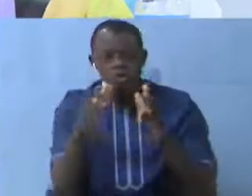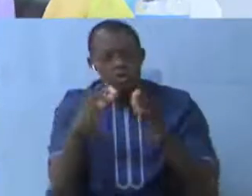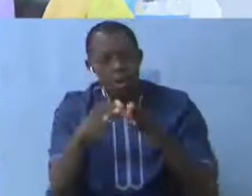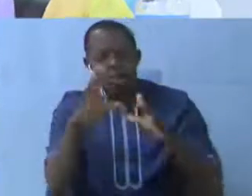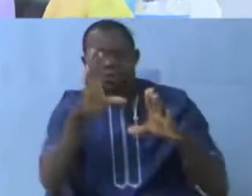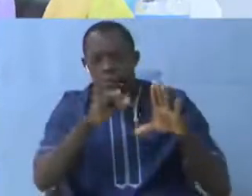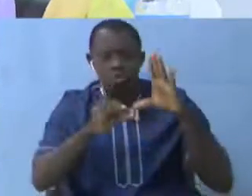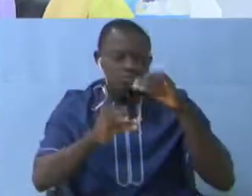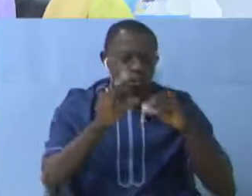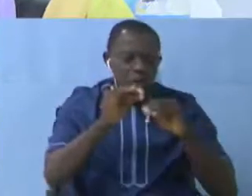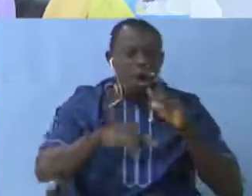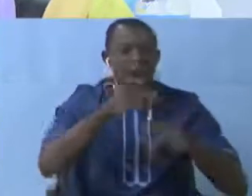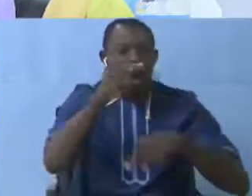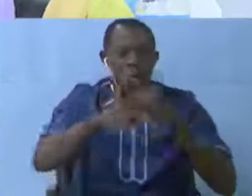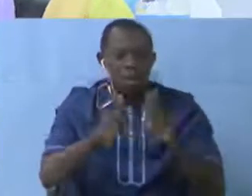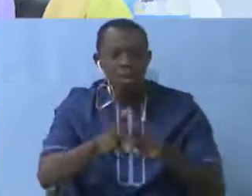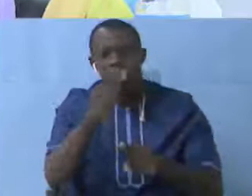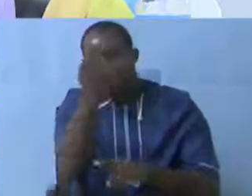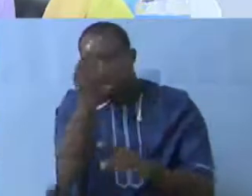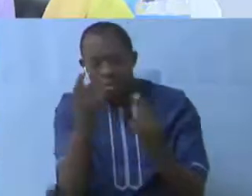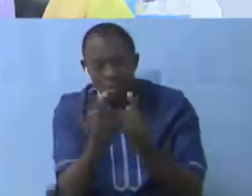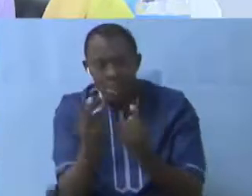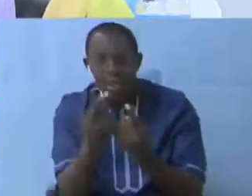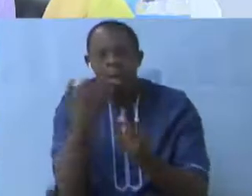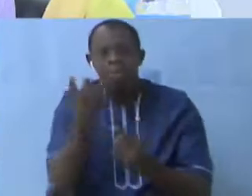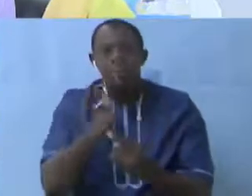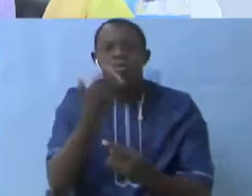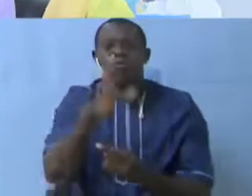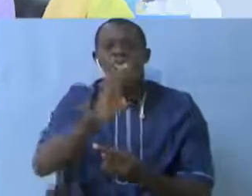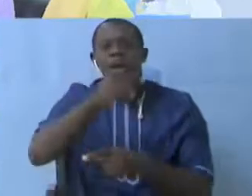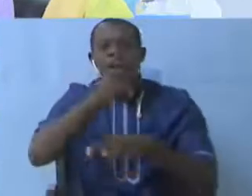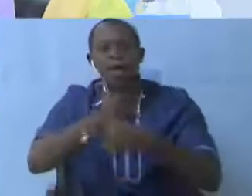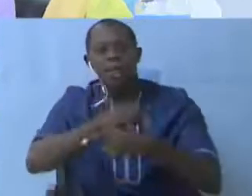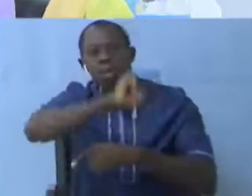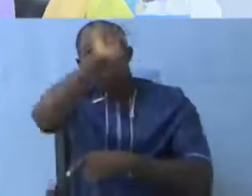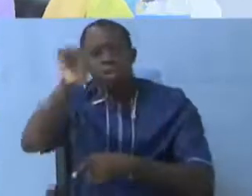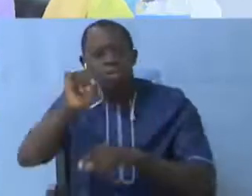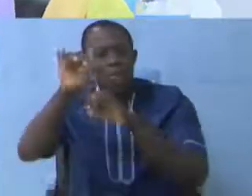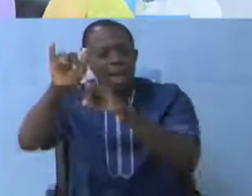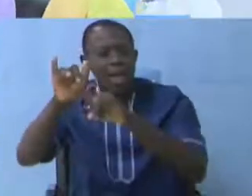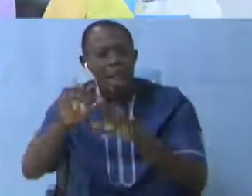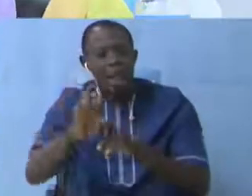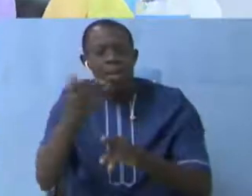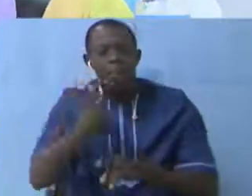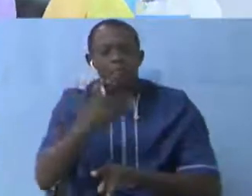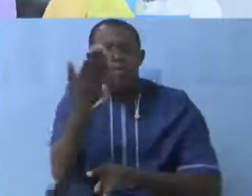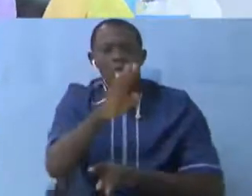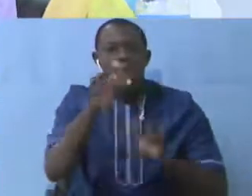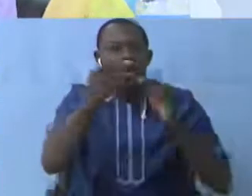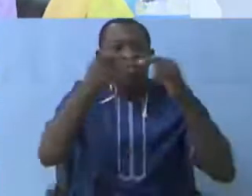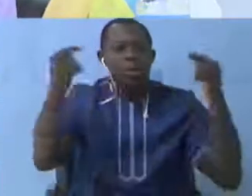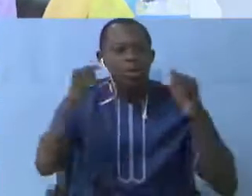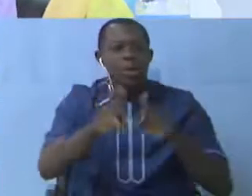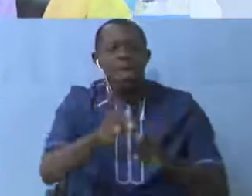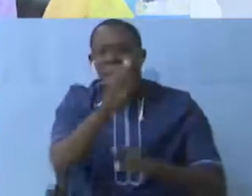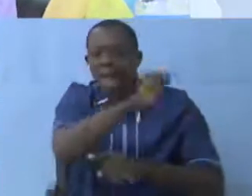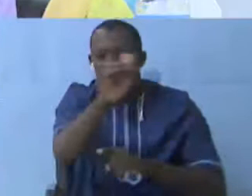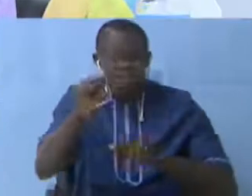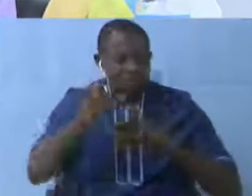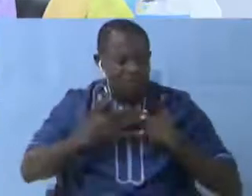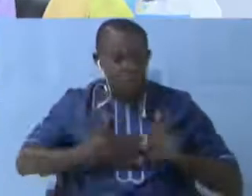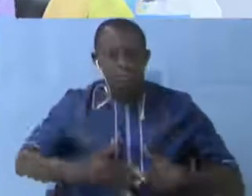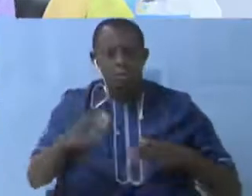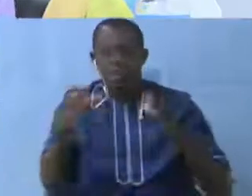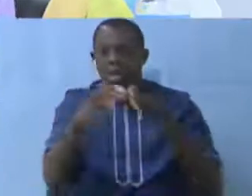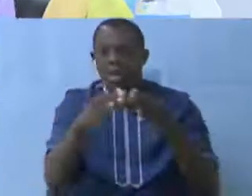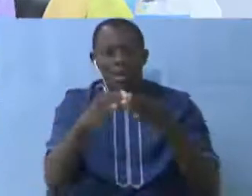talking about one thing, people from the diaspora, people in the opposition, and everybody came together.